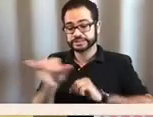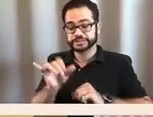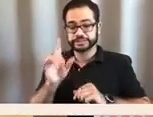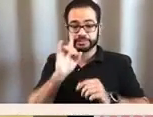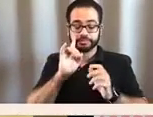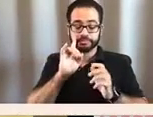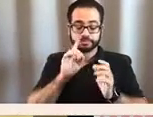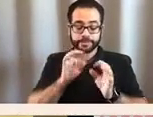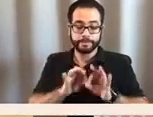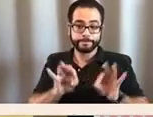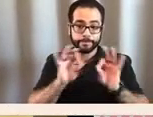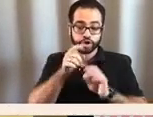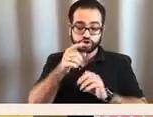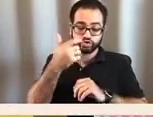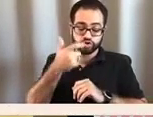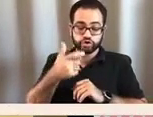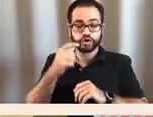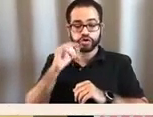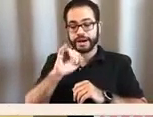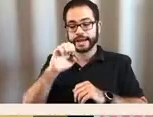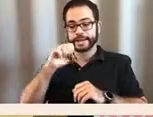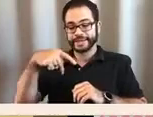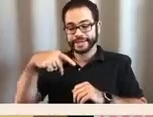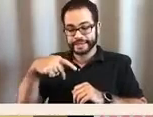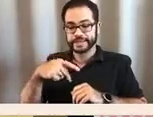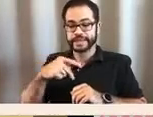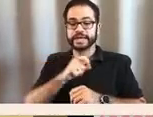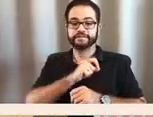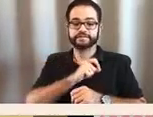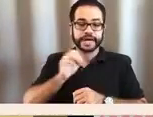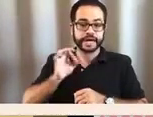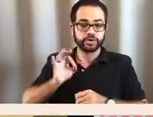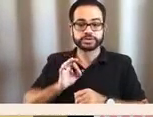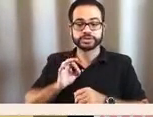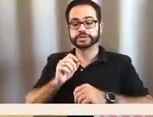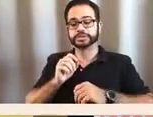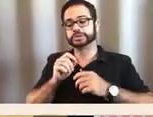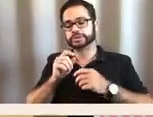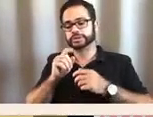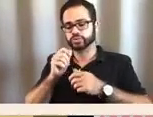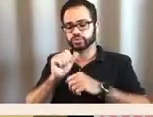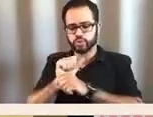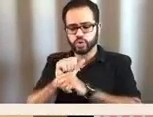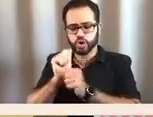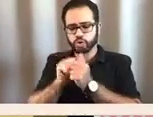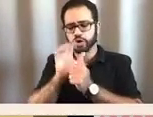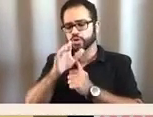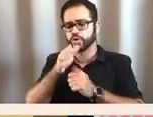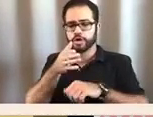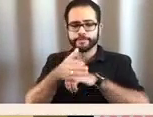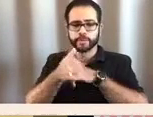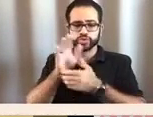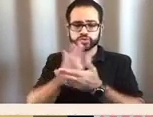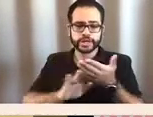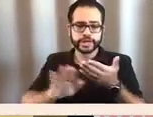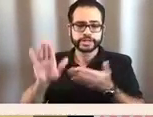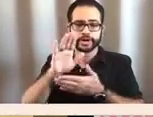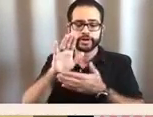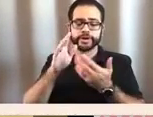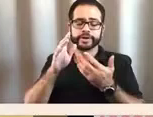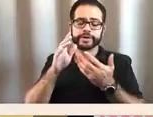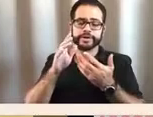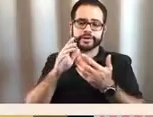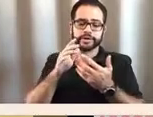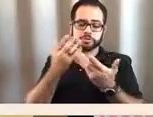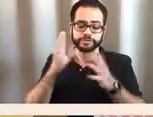your IEPs and faculty and staff work on what are those post-secondary goals once you leave high school, how